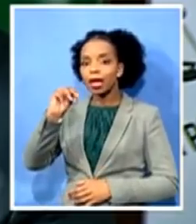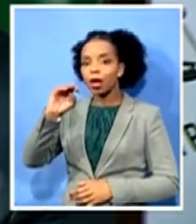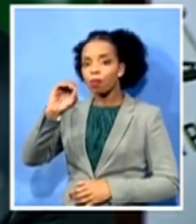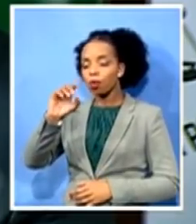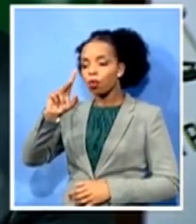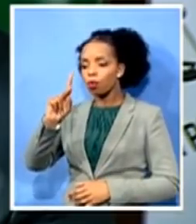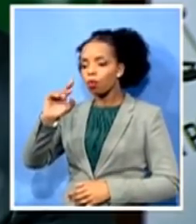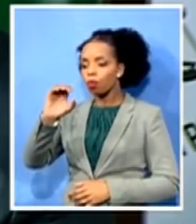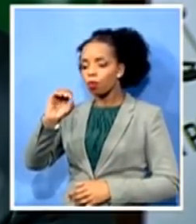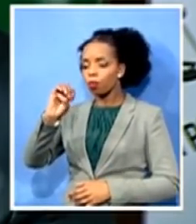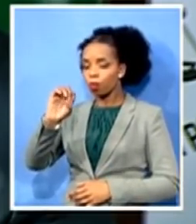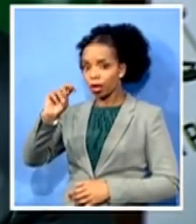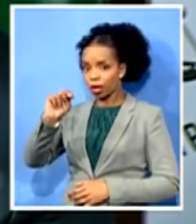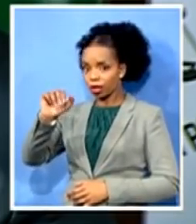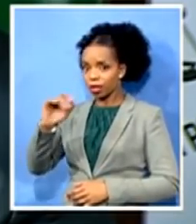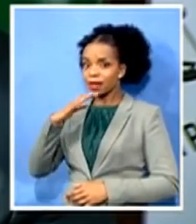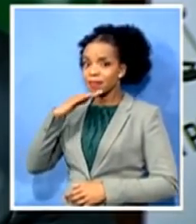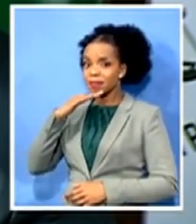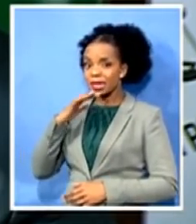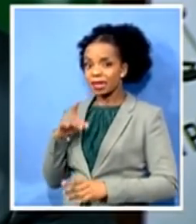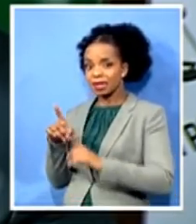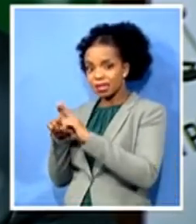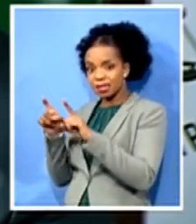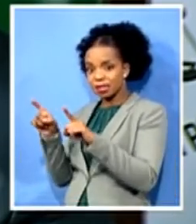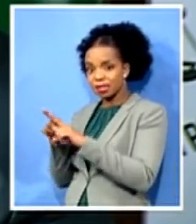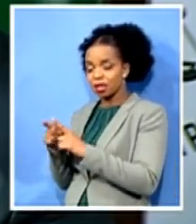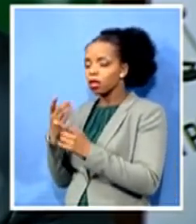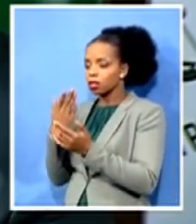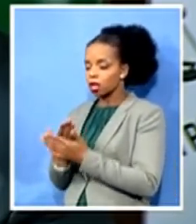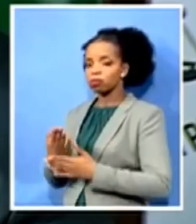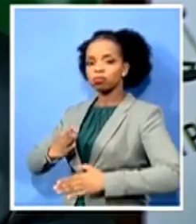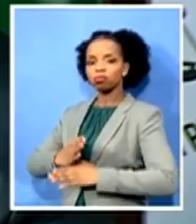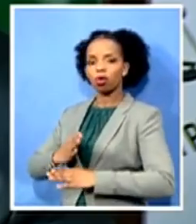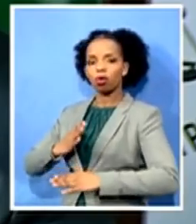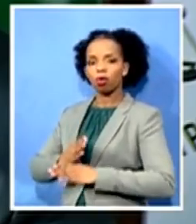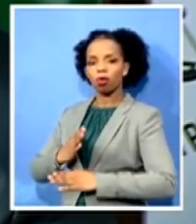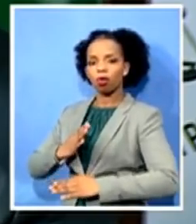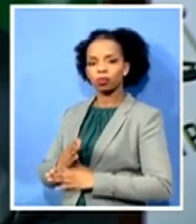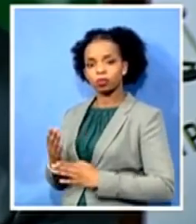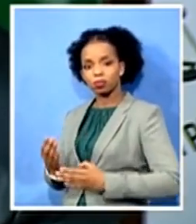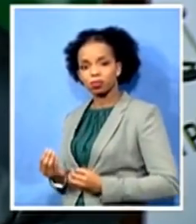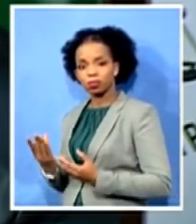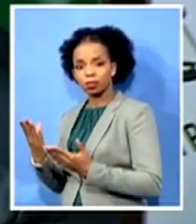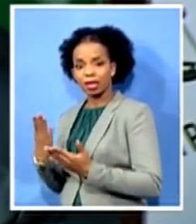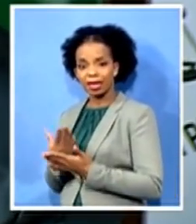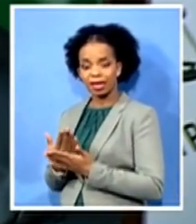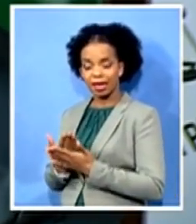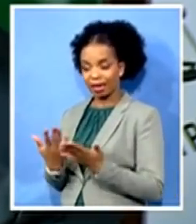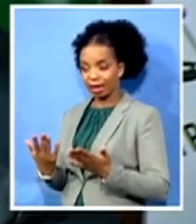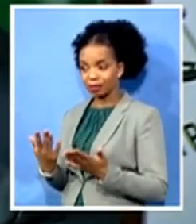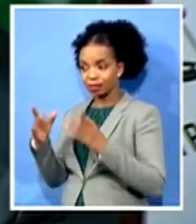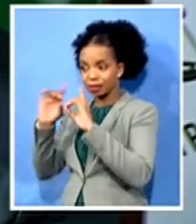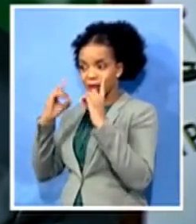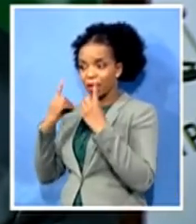they could then be given jobs by the department without any